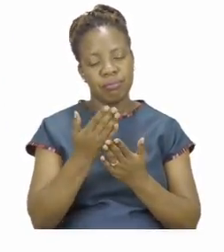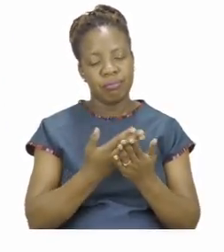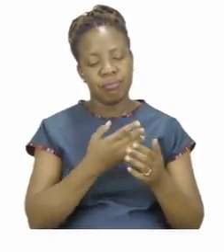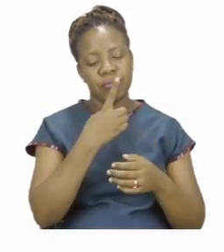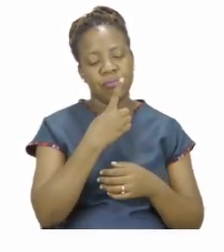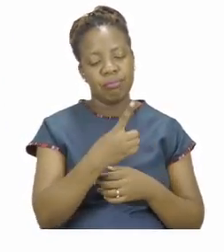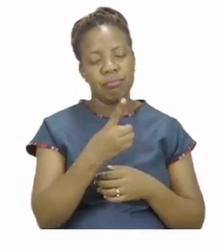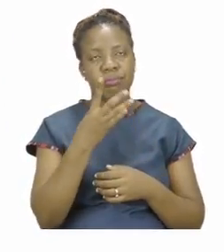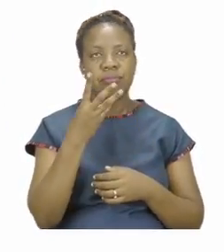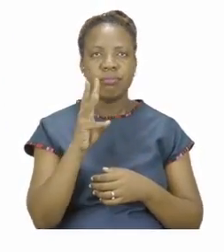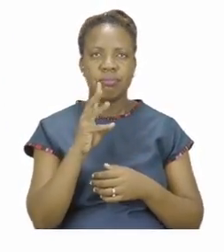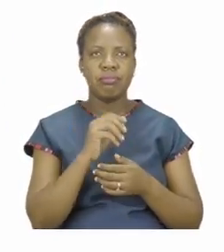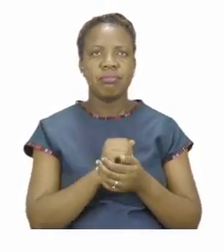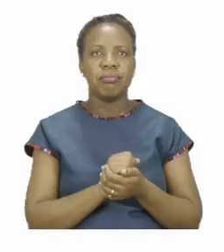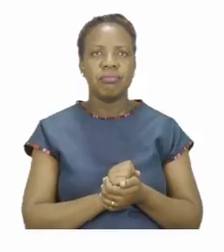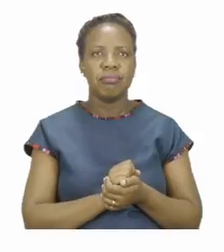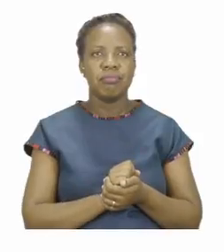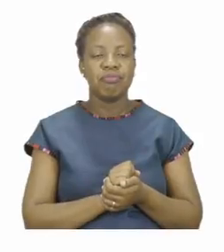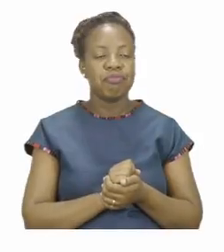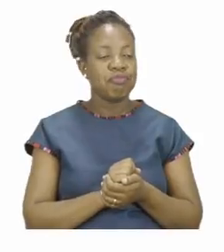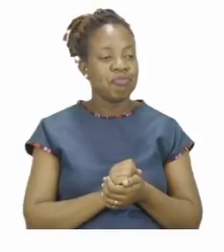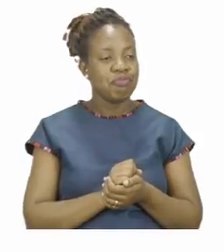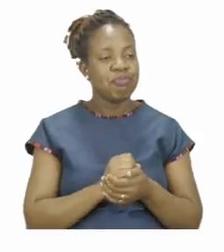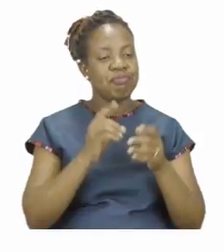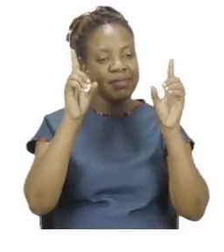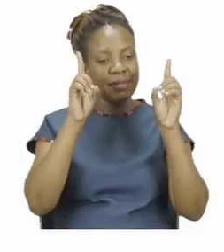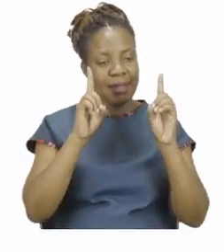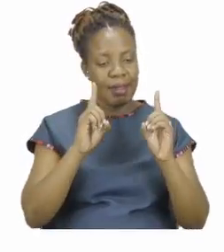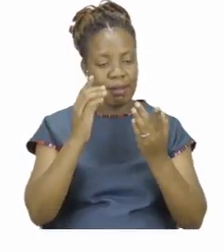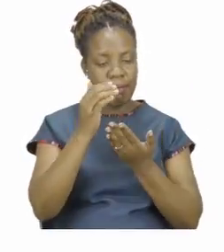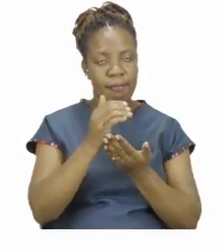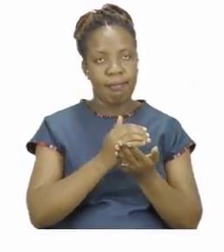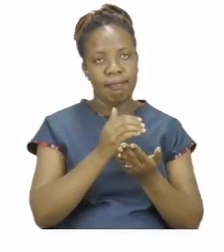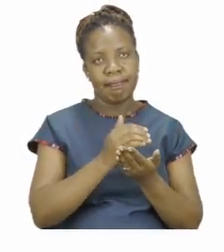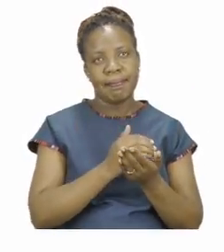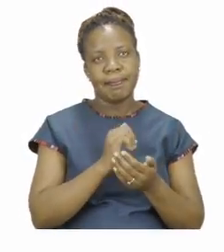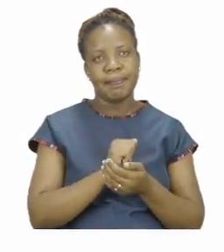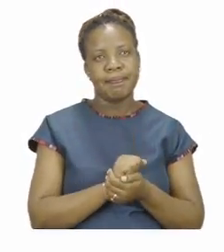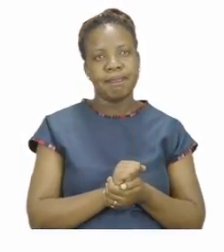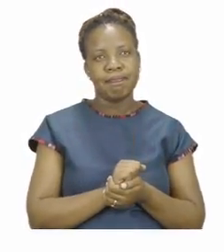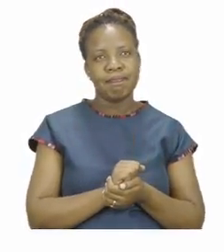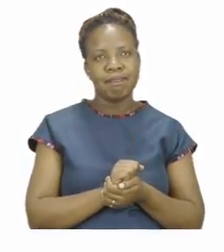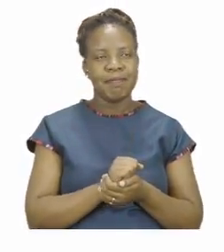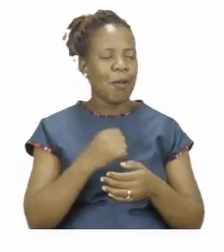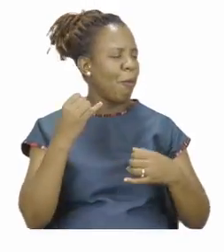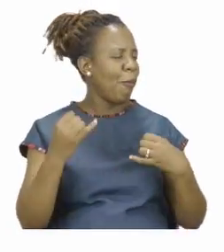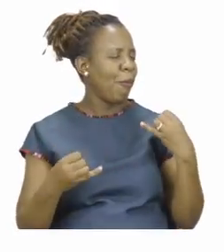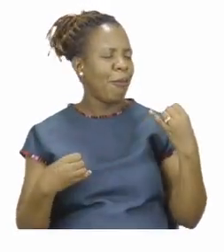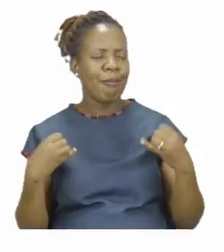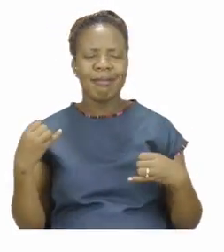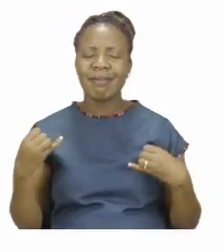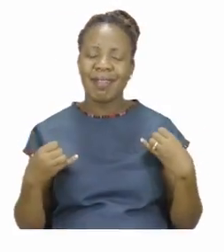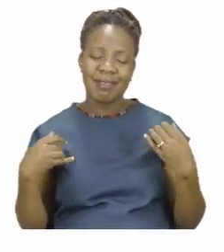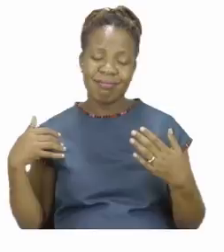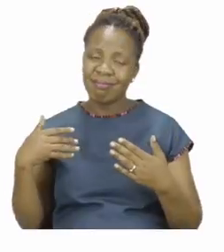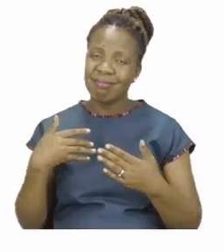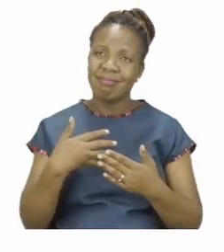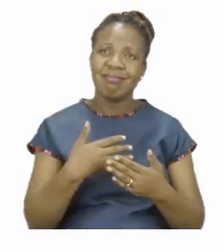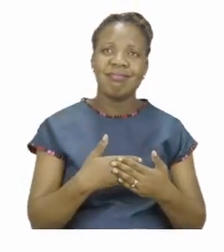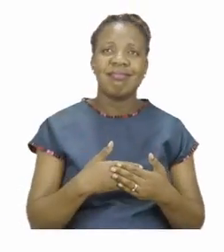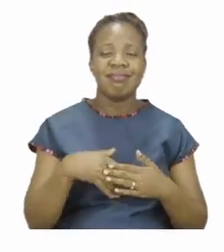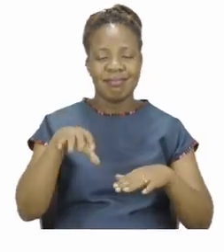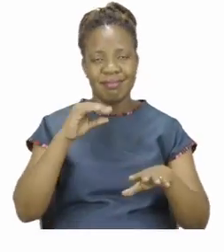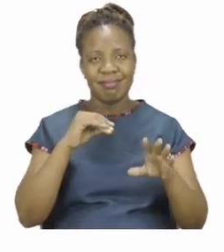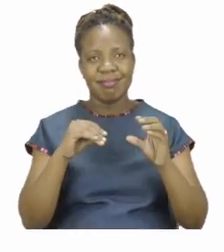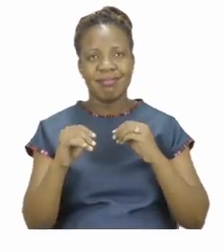16, we are going to be data handling. Now, this one has become very fun for us over the weeks. And today, some of the work